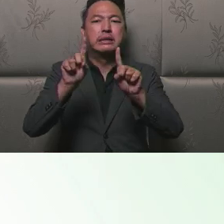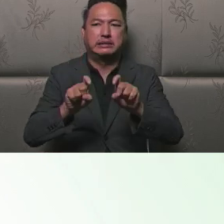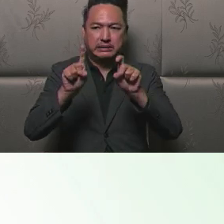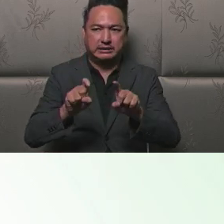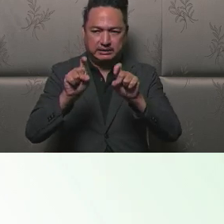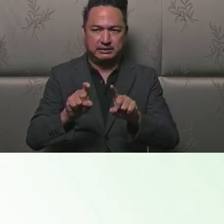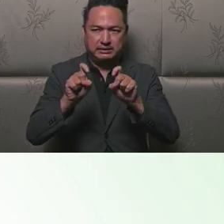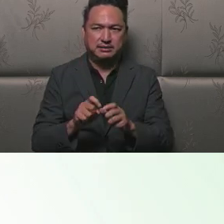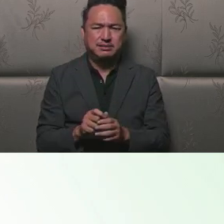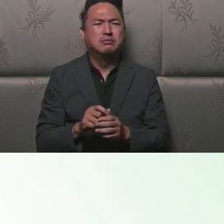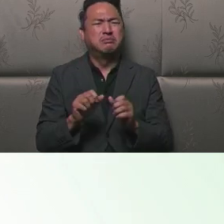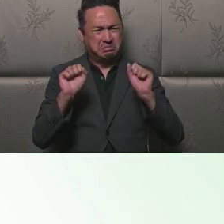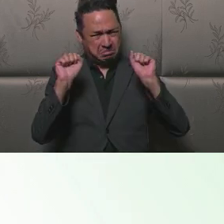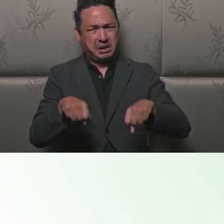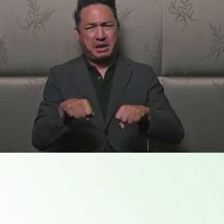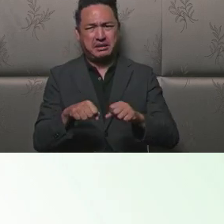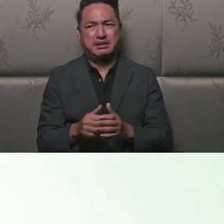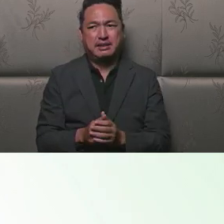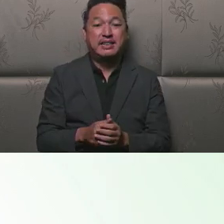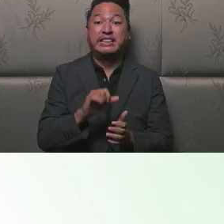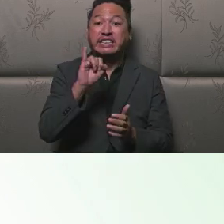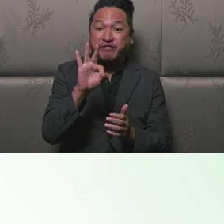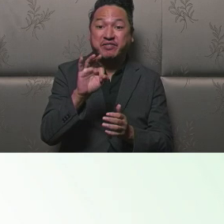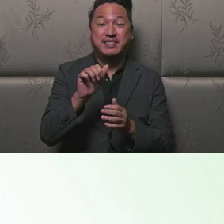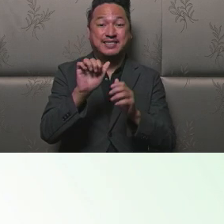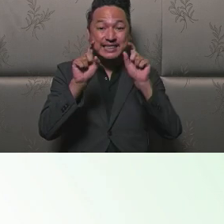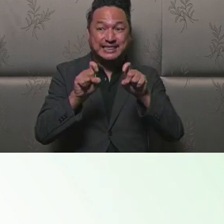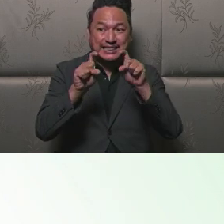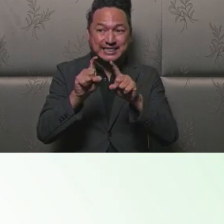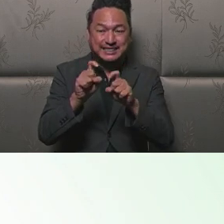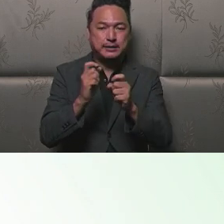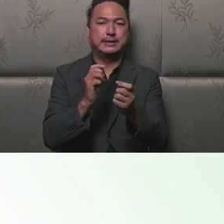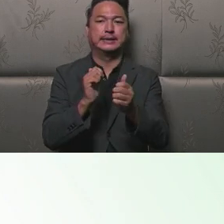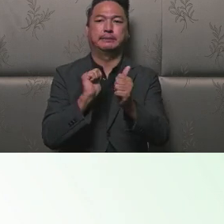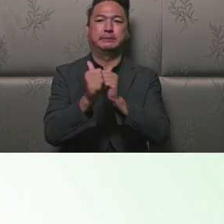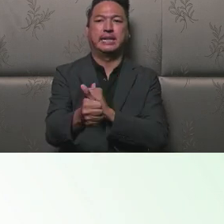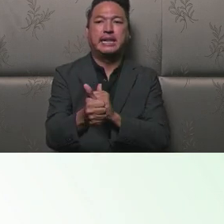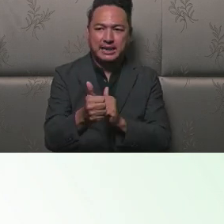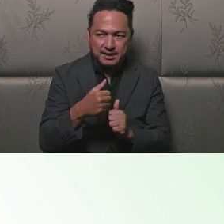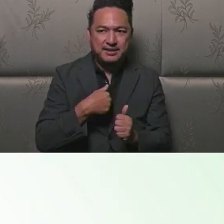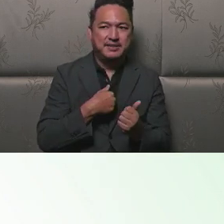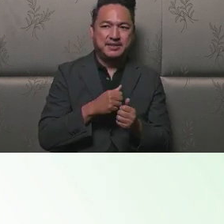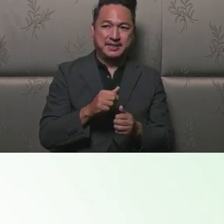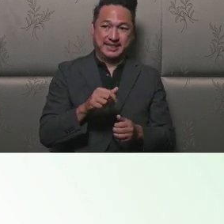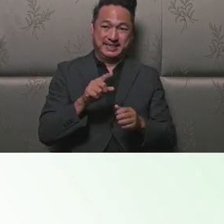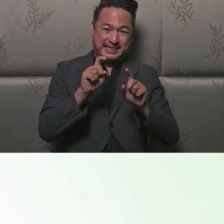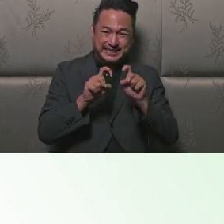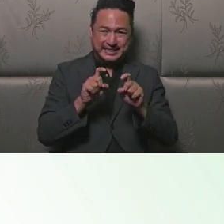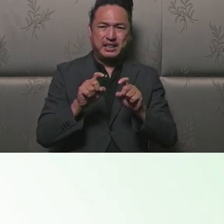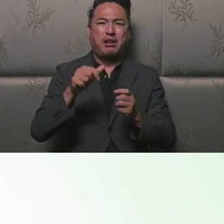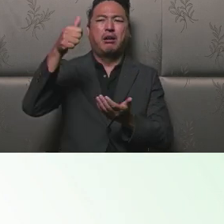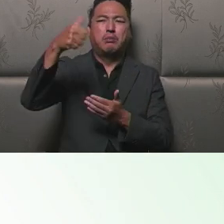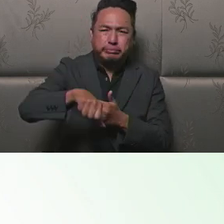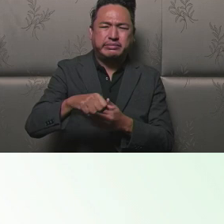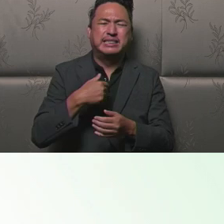their own, but at the end of each stages of their studies, they need to